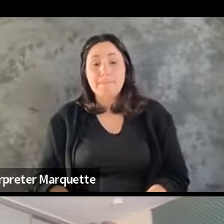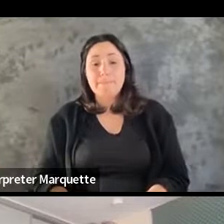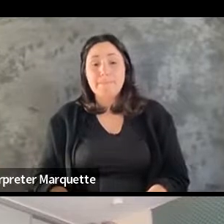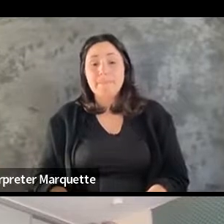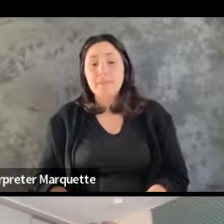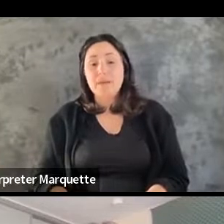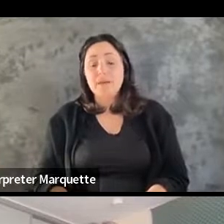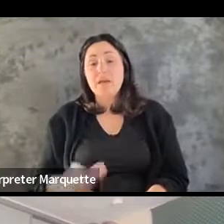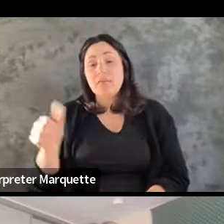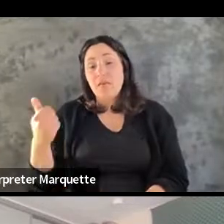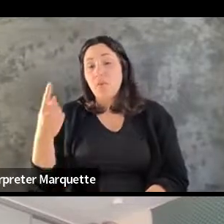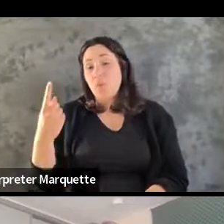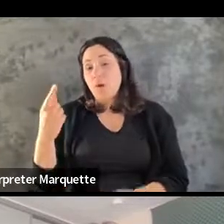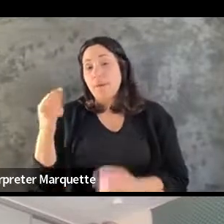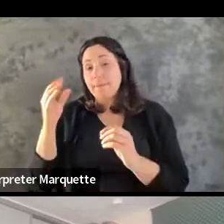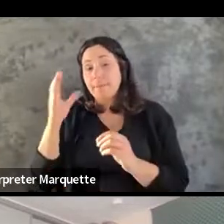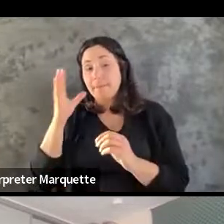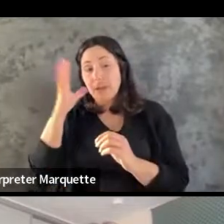who spoke,